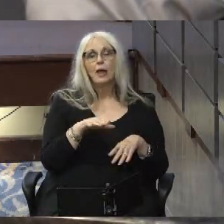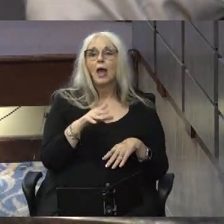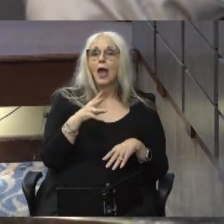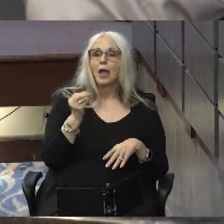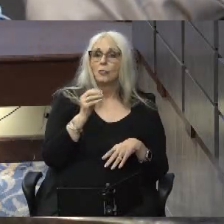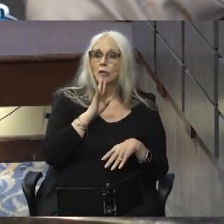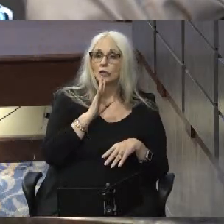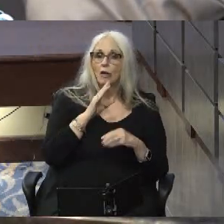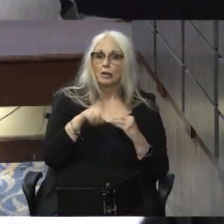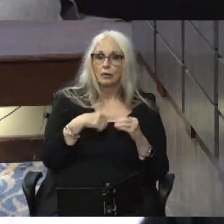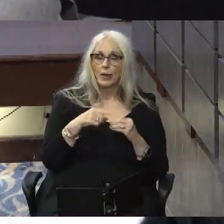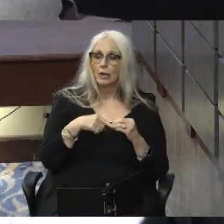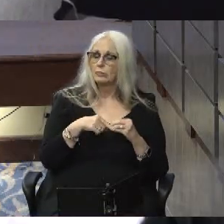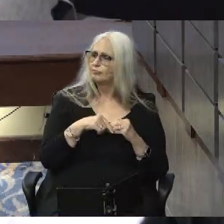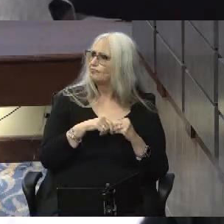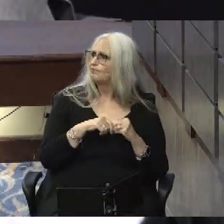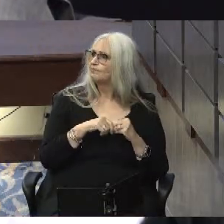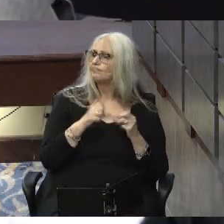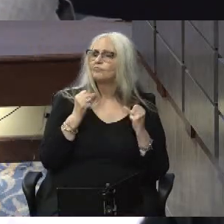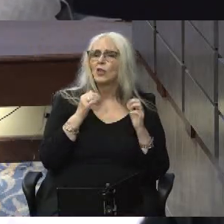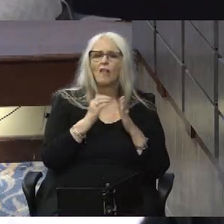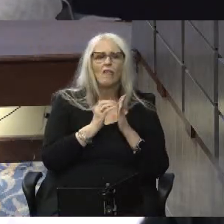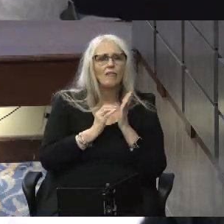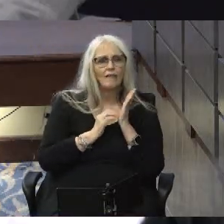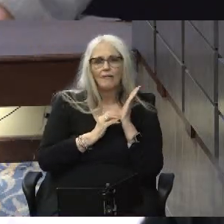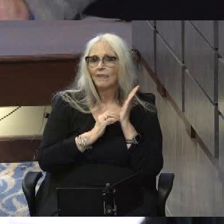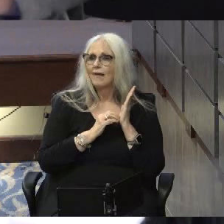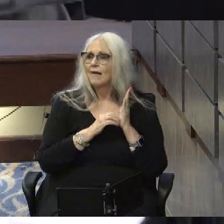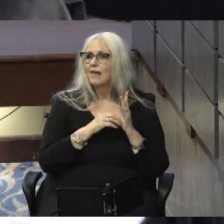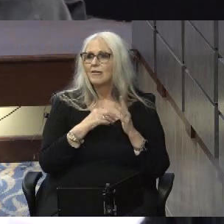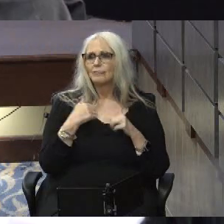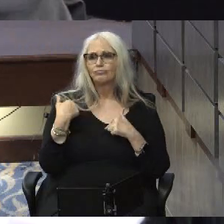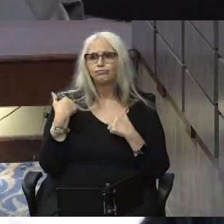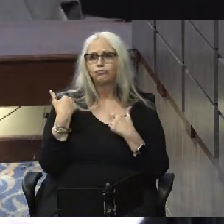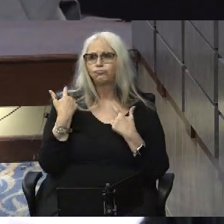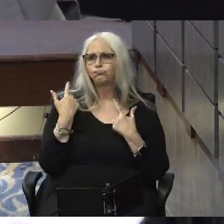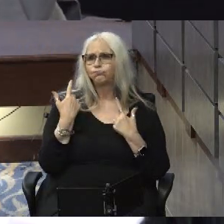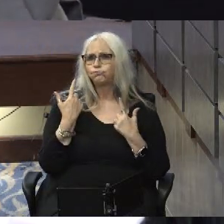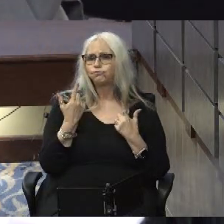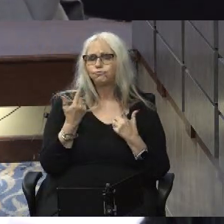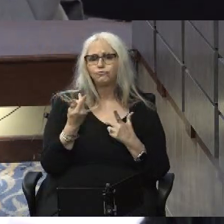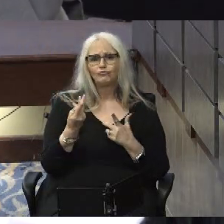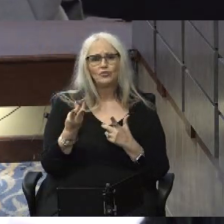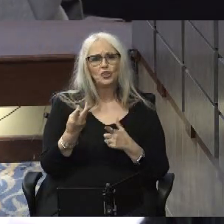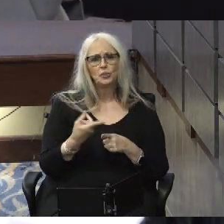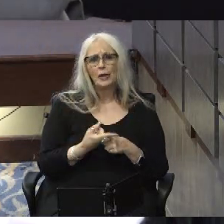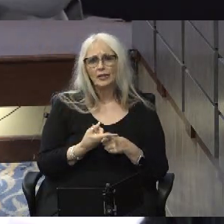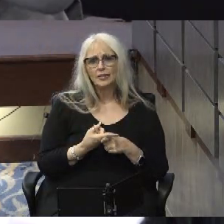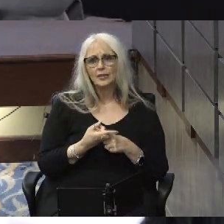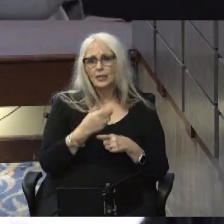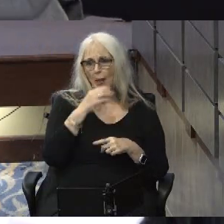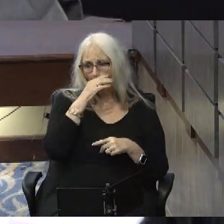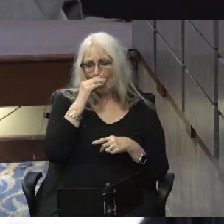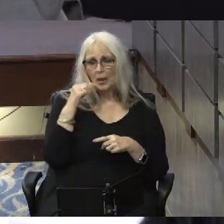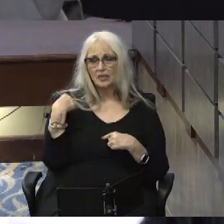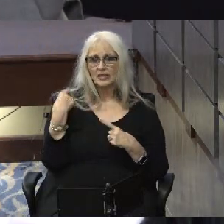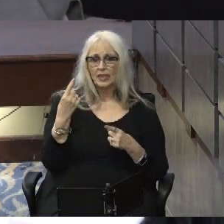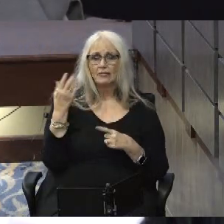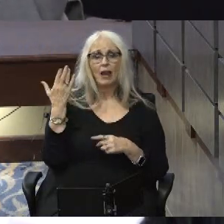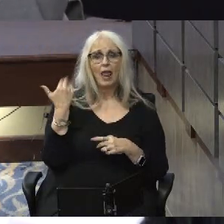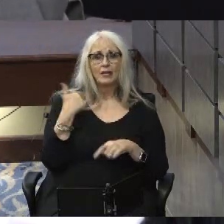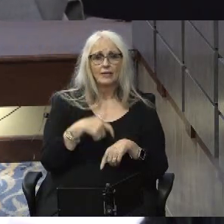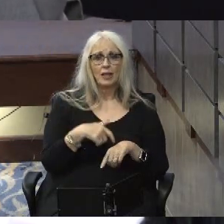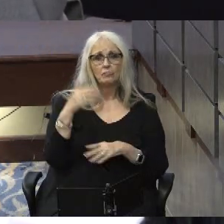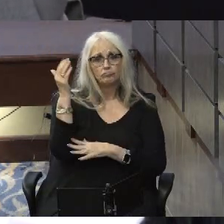talked, I would say numerous times, over the last, few months, since our last presentation